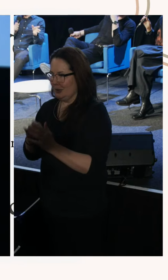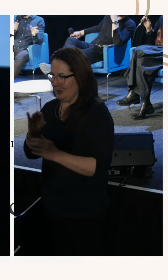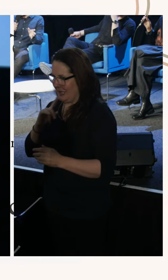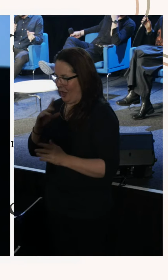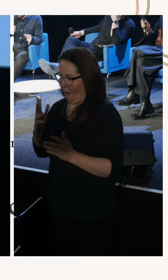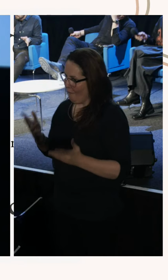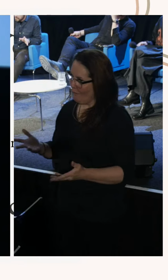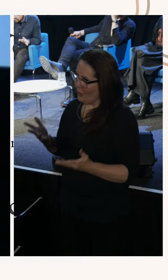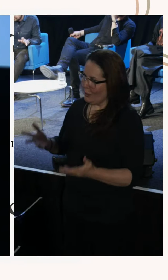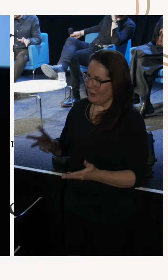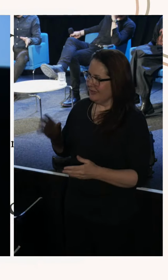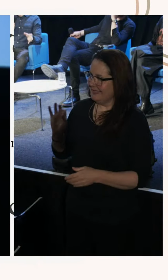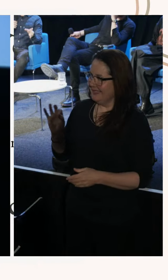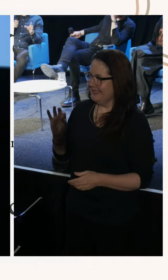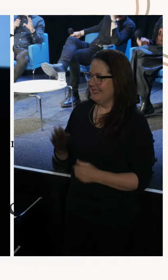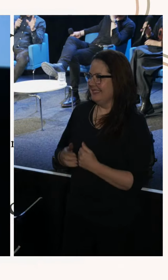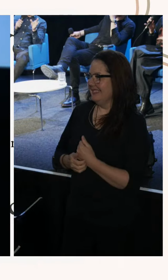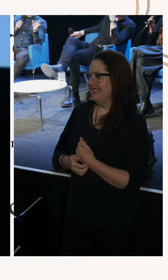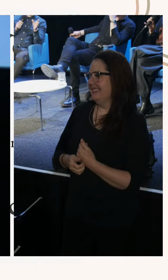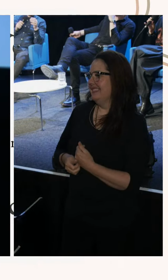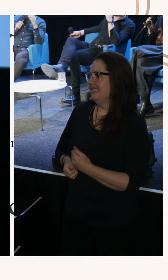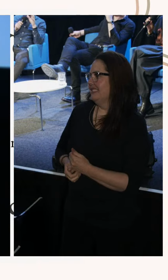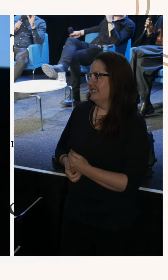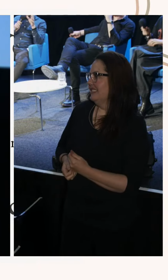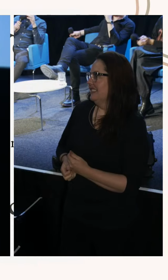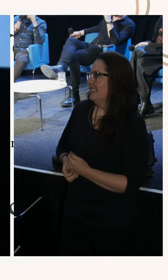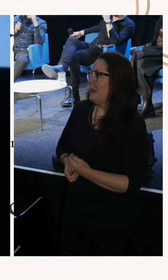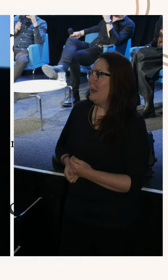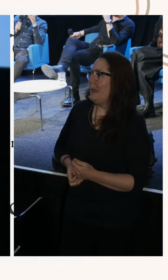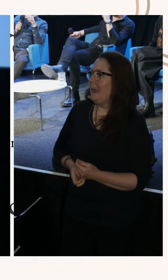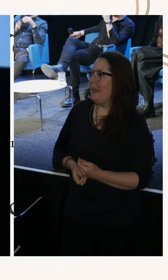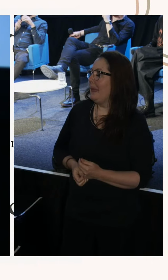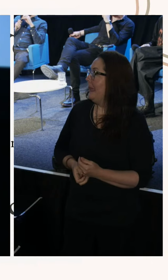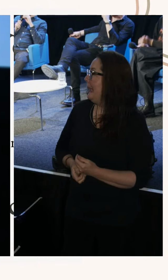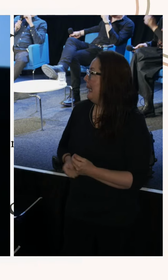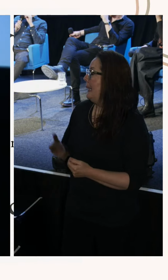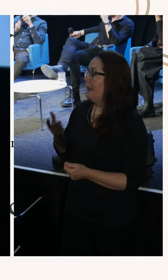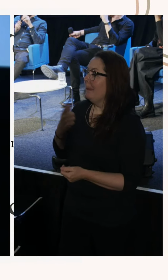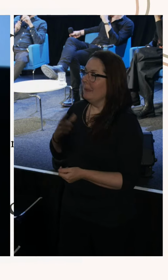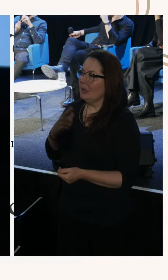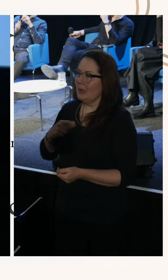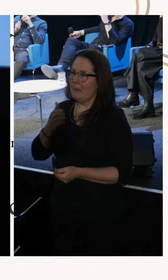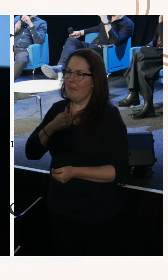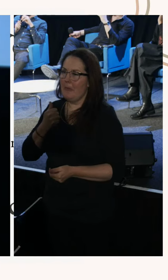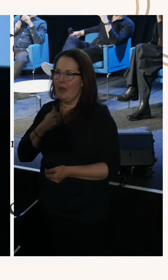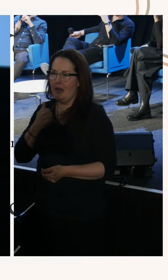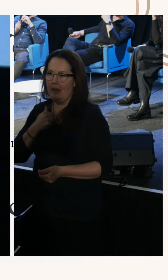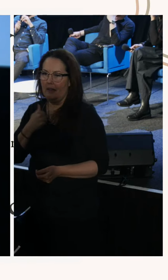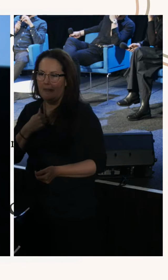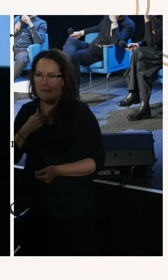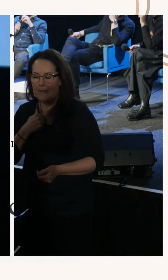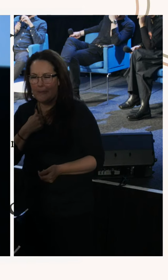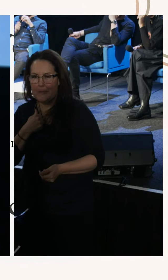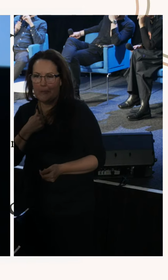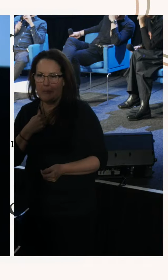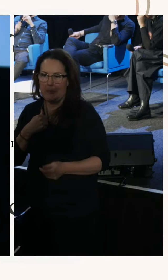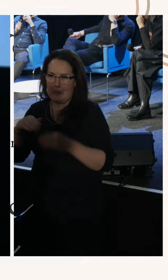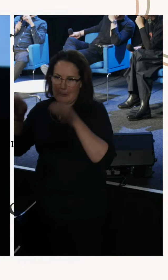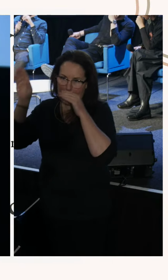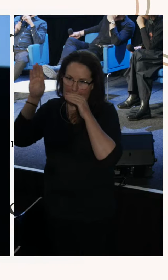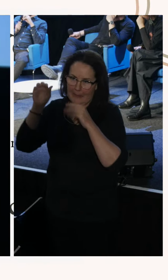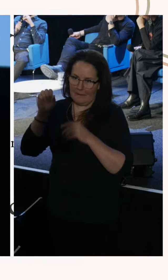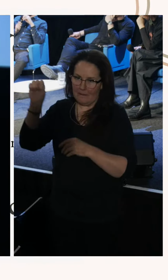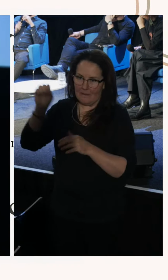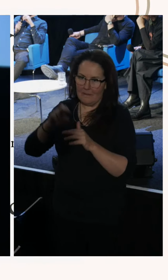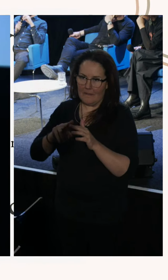has implications. No, because I'll explain. Sam's a fascist. Because of my fascism. No,